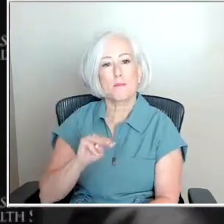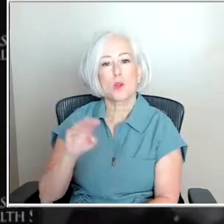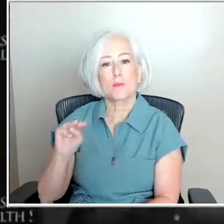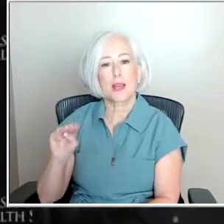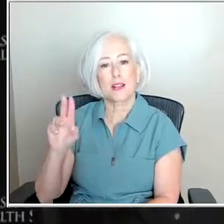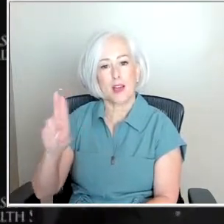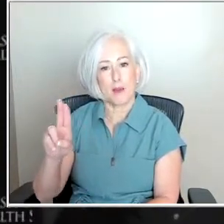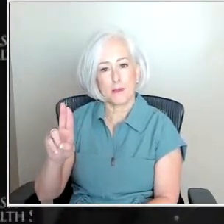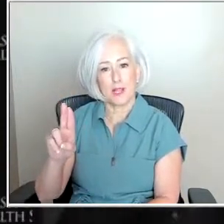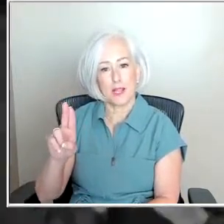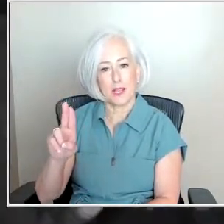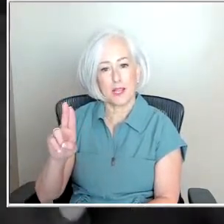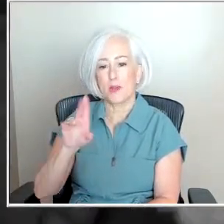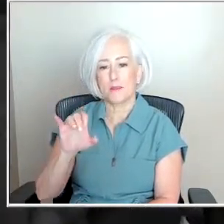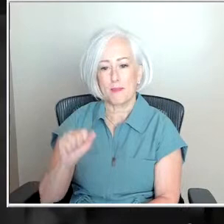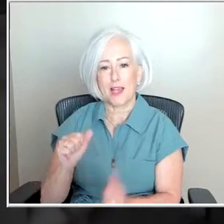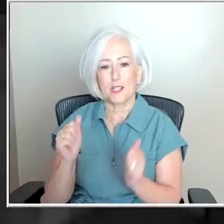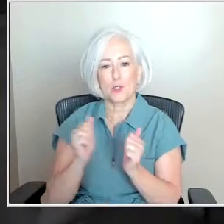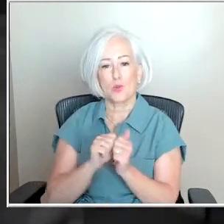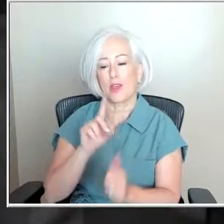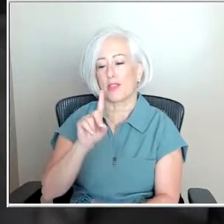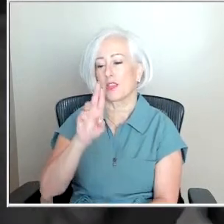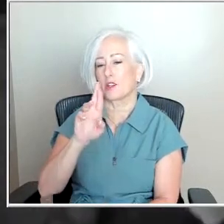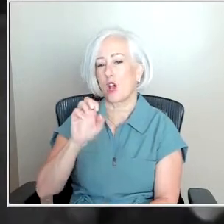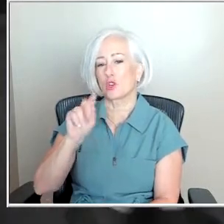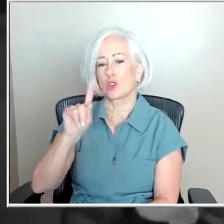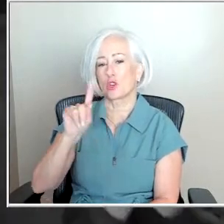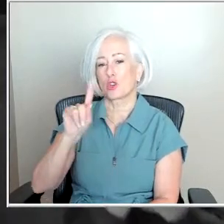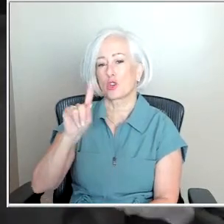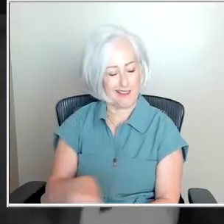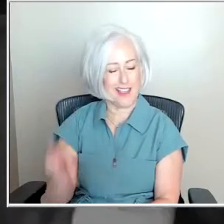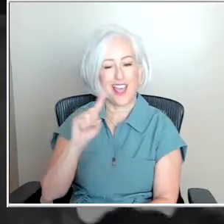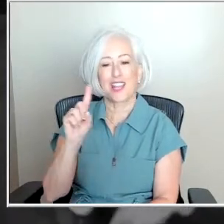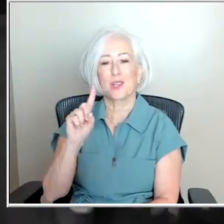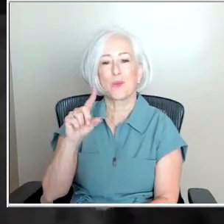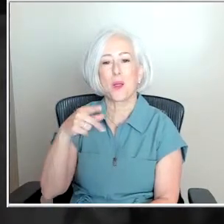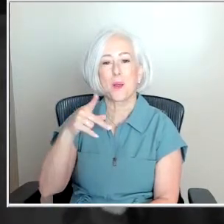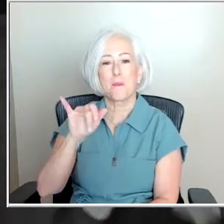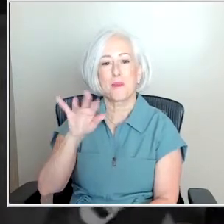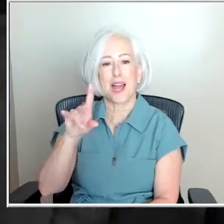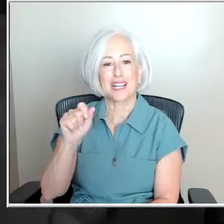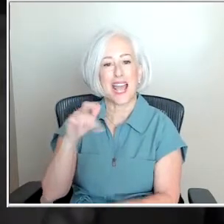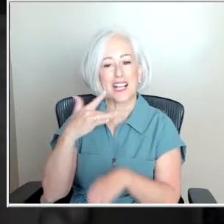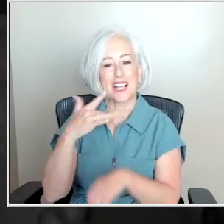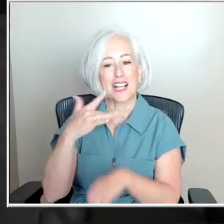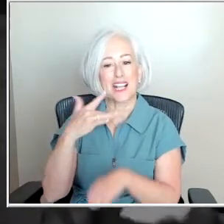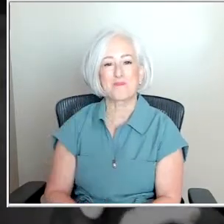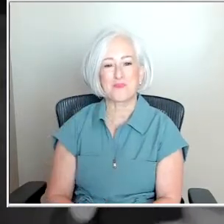Mics with Dr. Stites podcast. Now, everywhere podcasts are available.